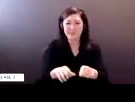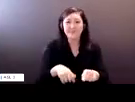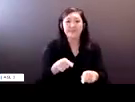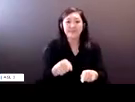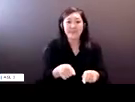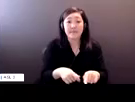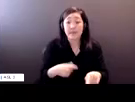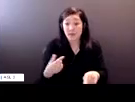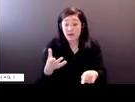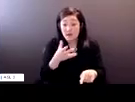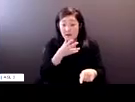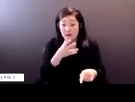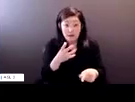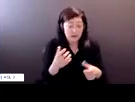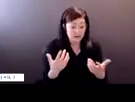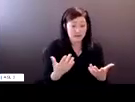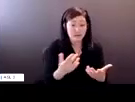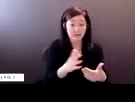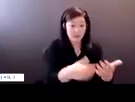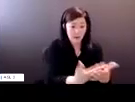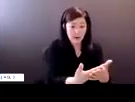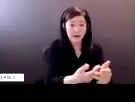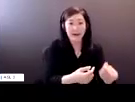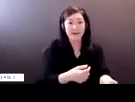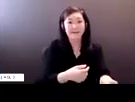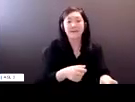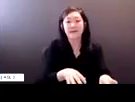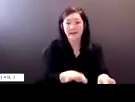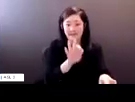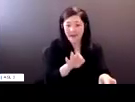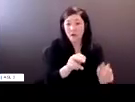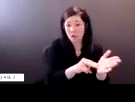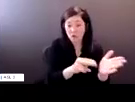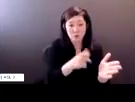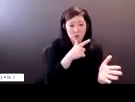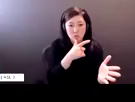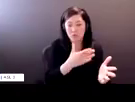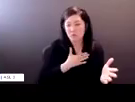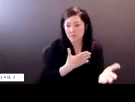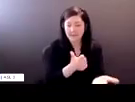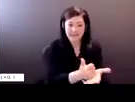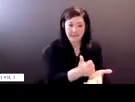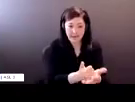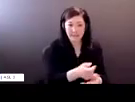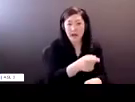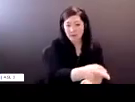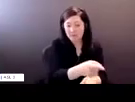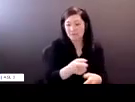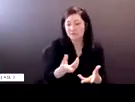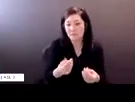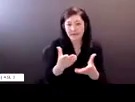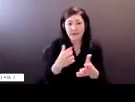found a nurse who wanted to help. The nurse and the facility supported an application to the Queensland Civil and